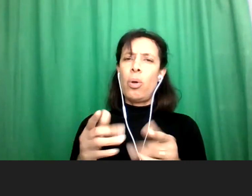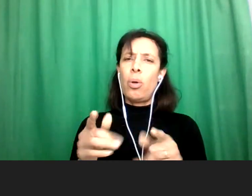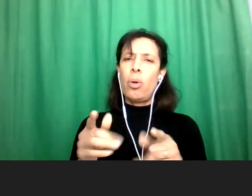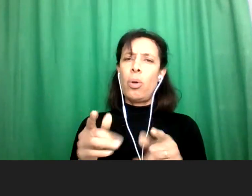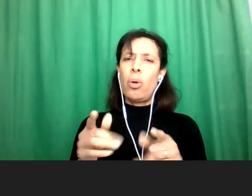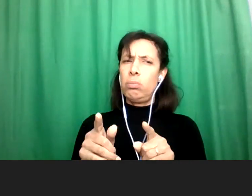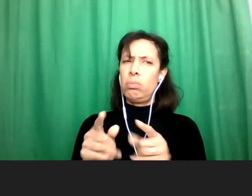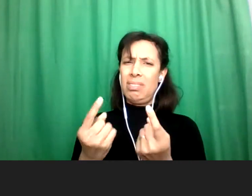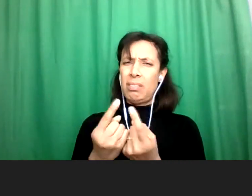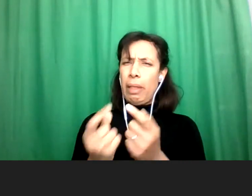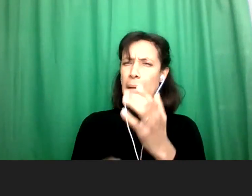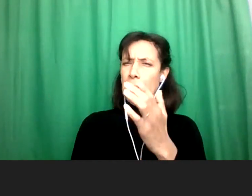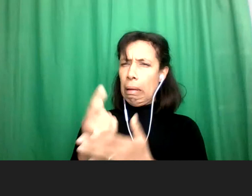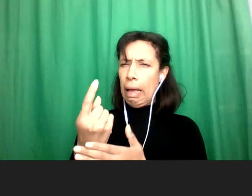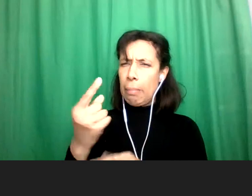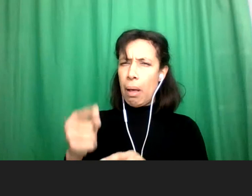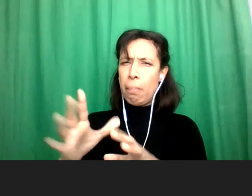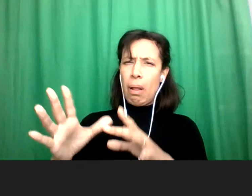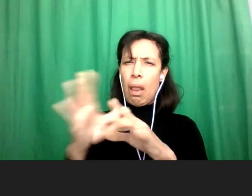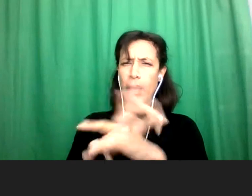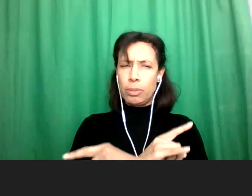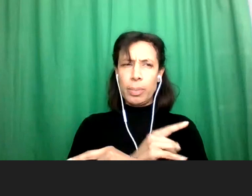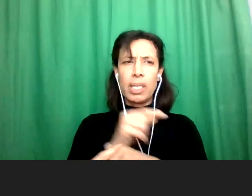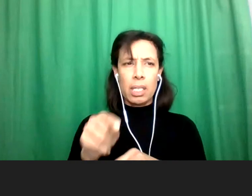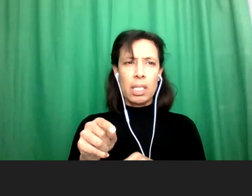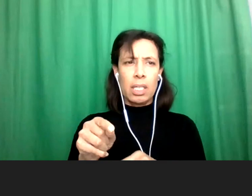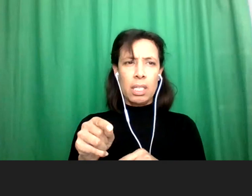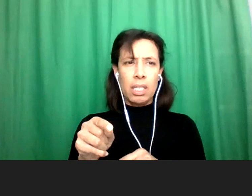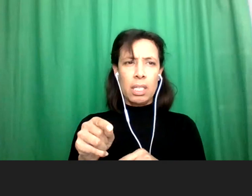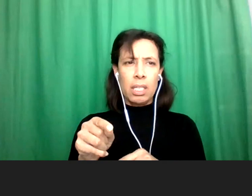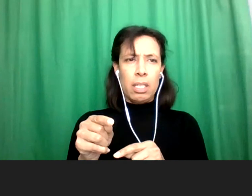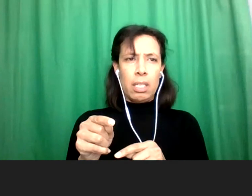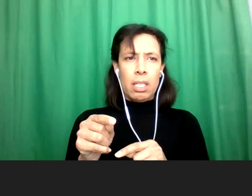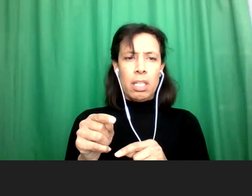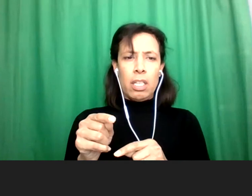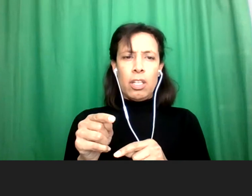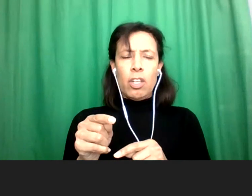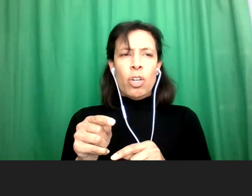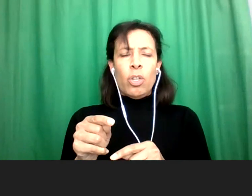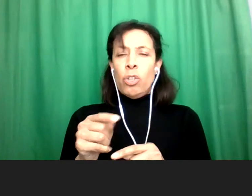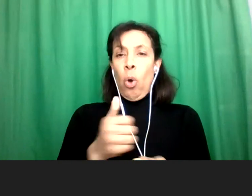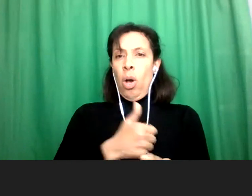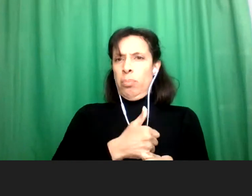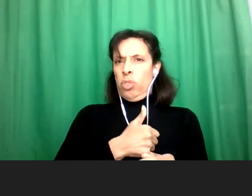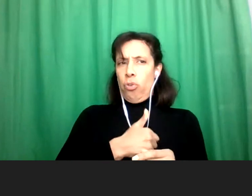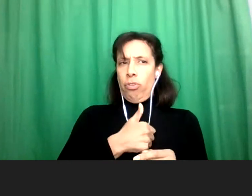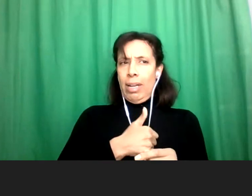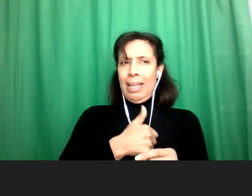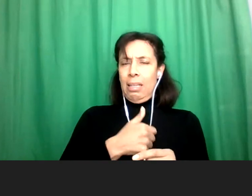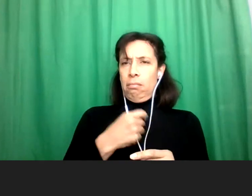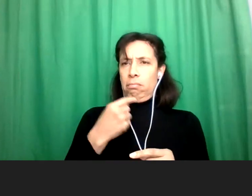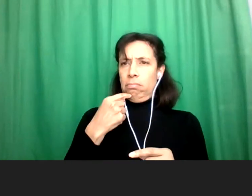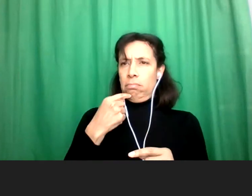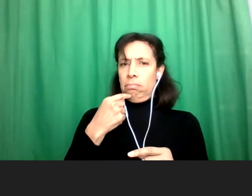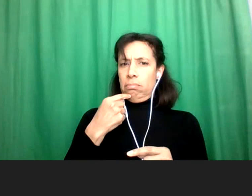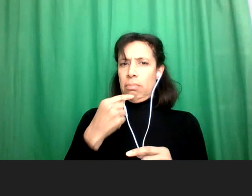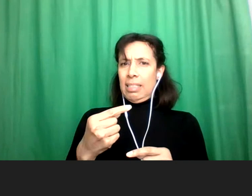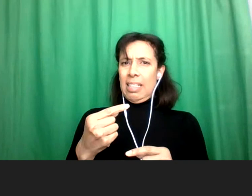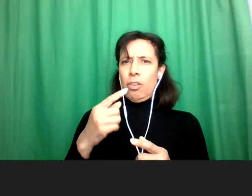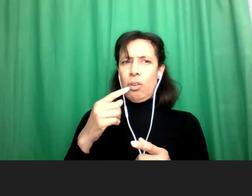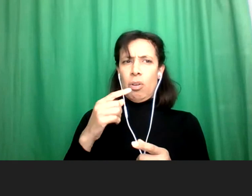I said that I'd get them. They were a bit late. I'm really sorry. I said I'd get them up by the end of last Friday. I think they appeared by the end of Saturday. They were a bit slow,